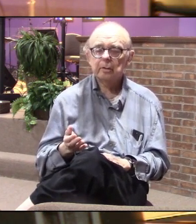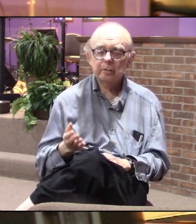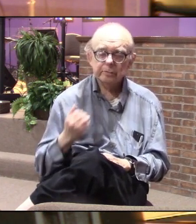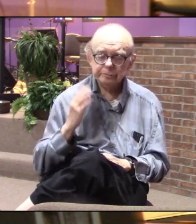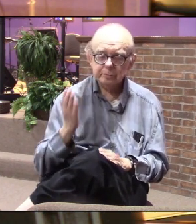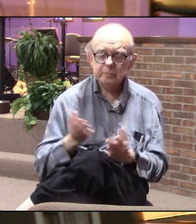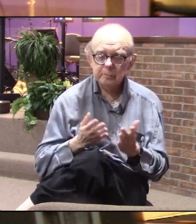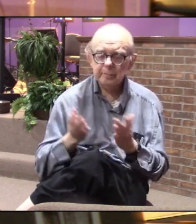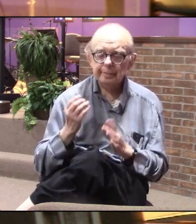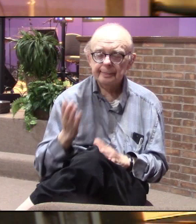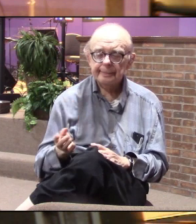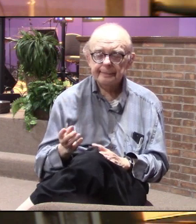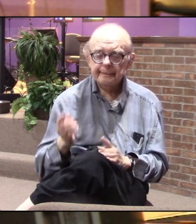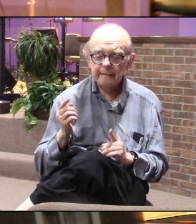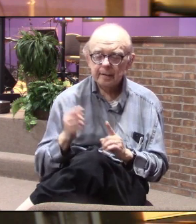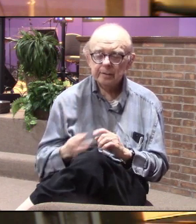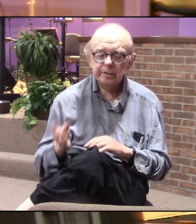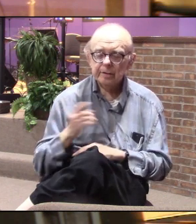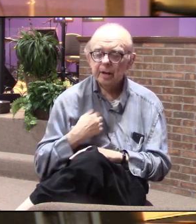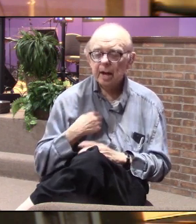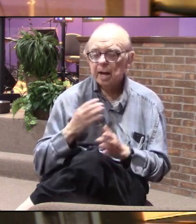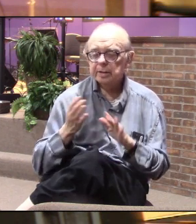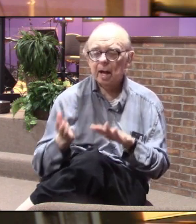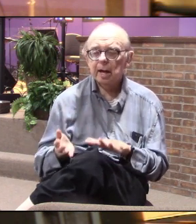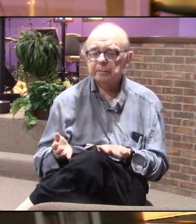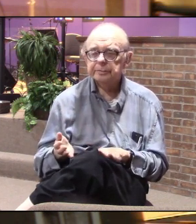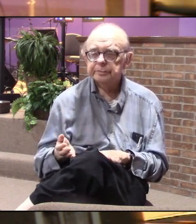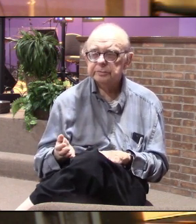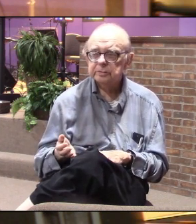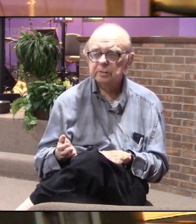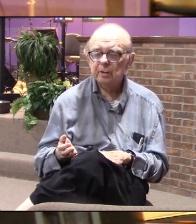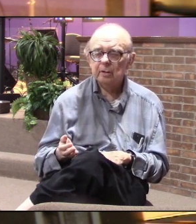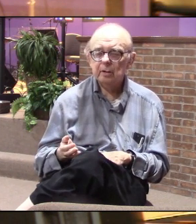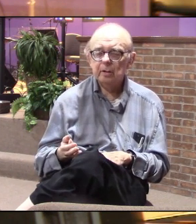I will serve you till the day I die.